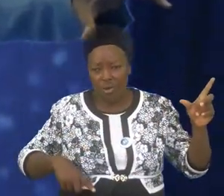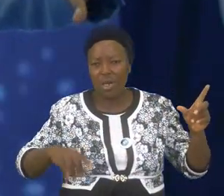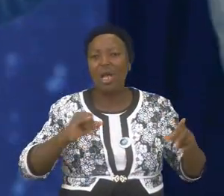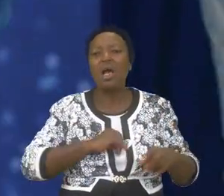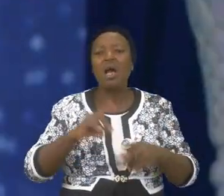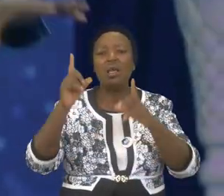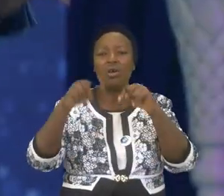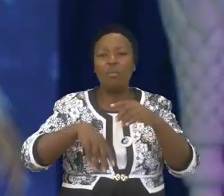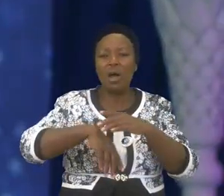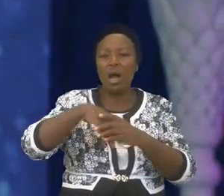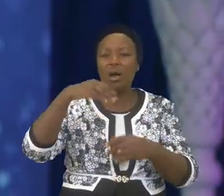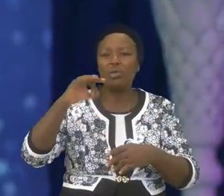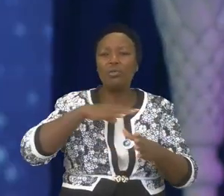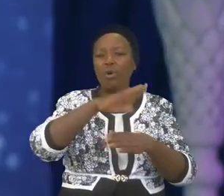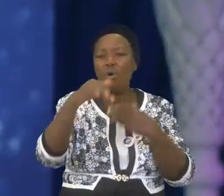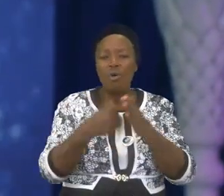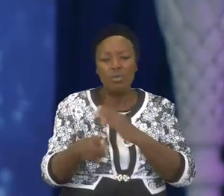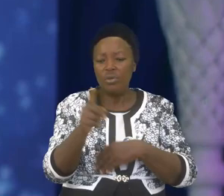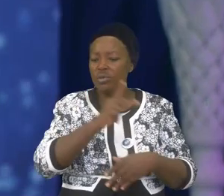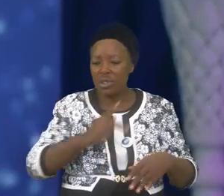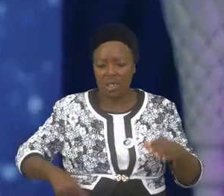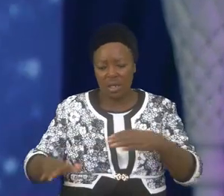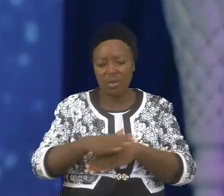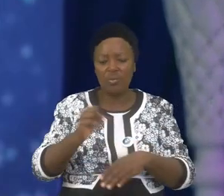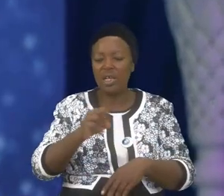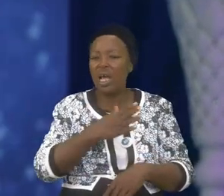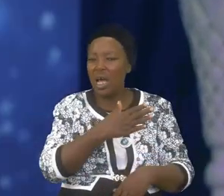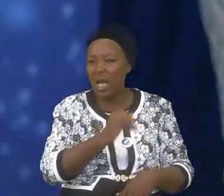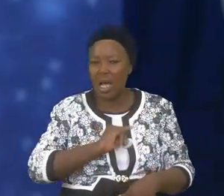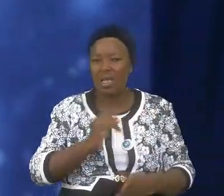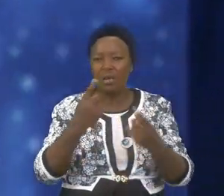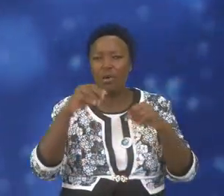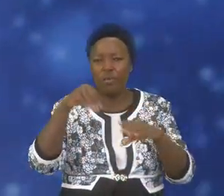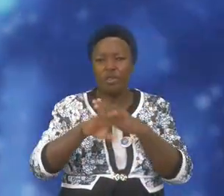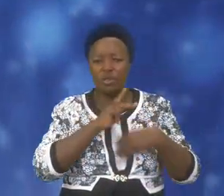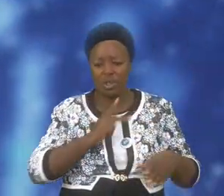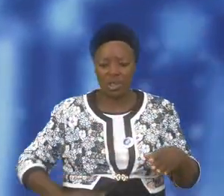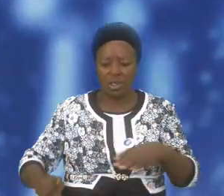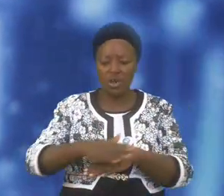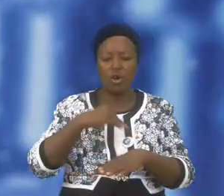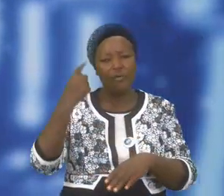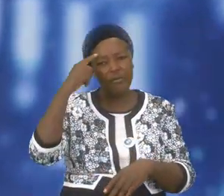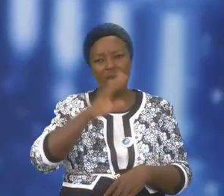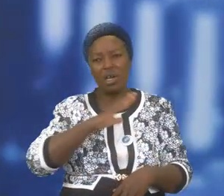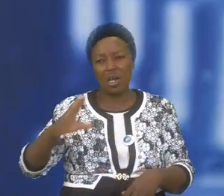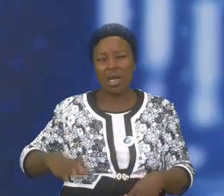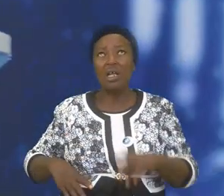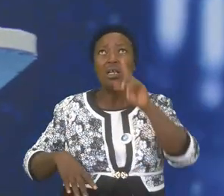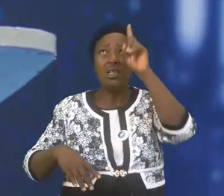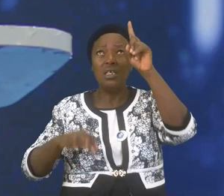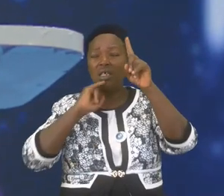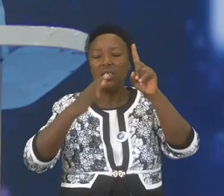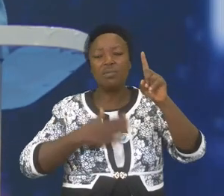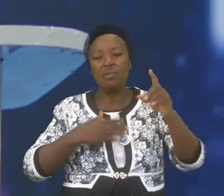come into the kingdom of Christ. He's my Savior and Lord right now. Keep on standing as